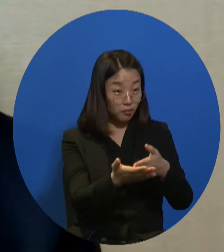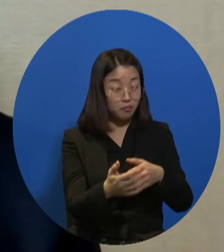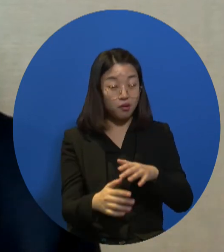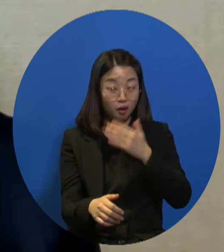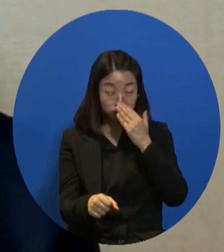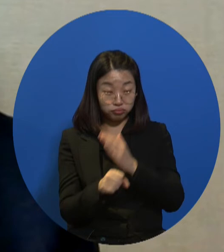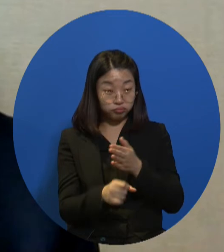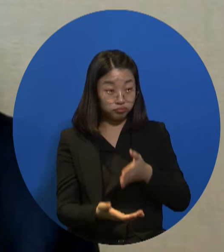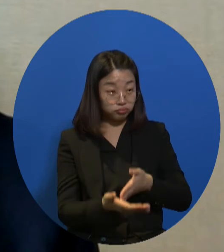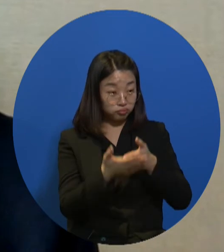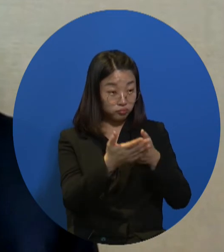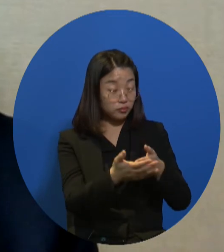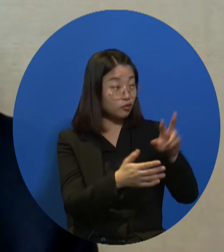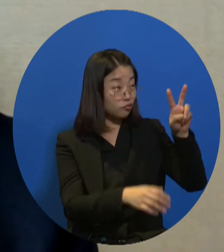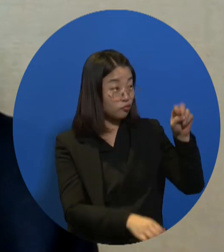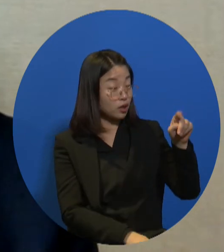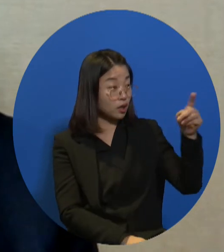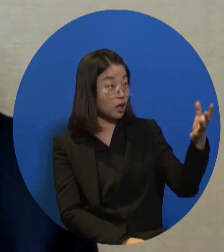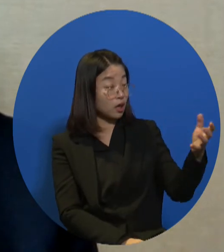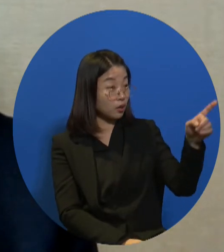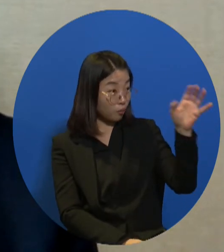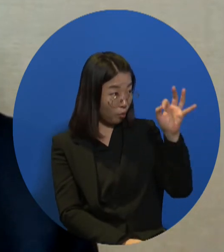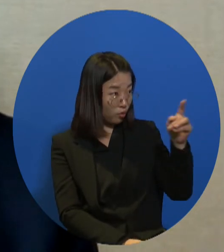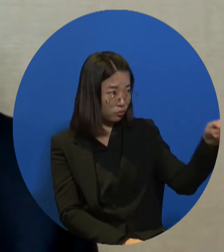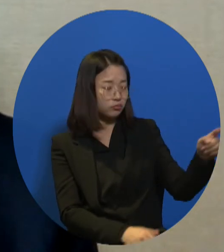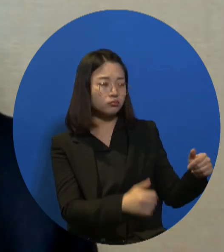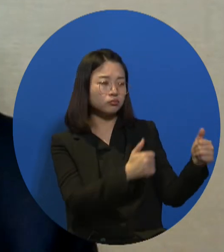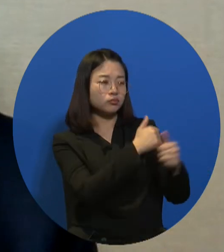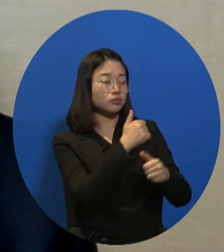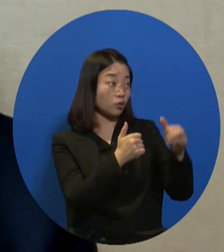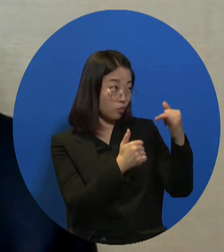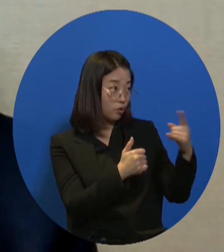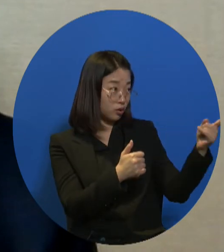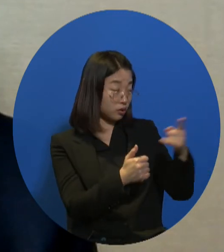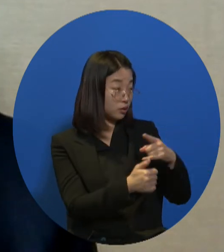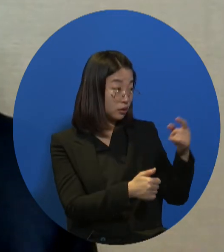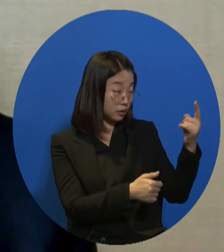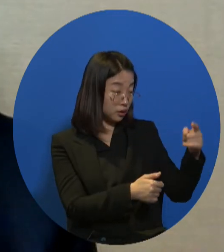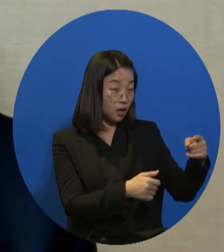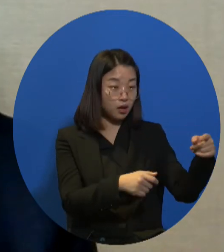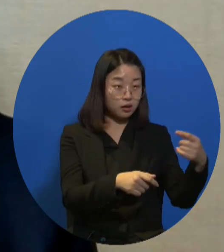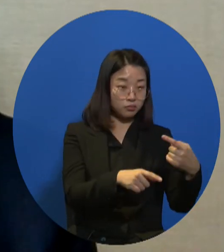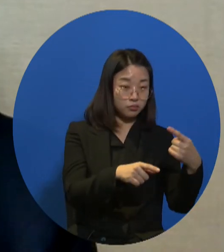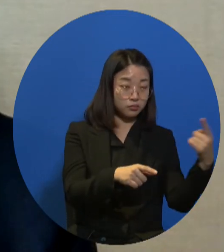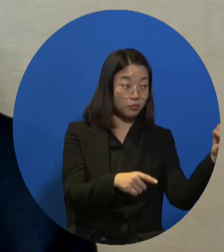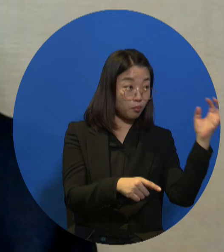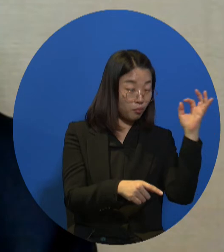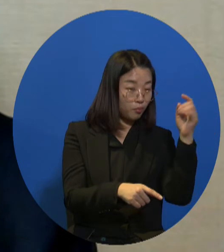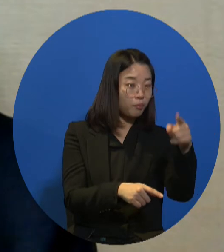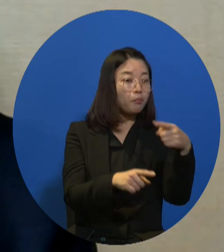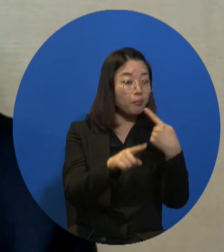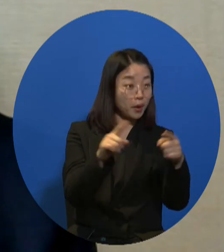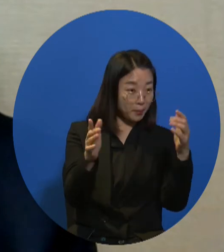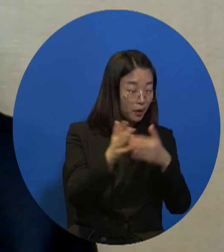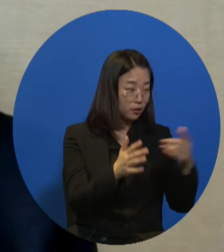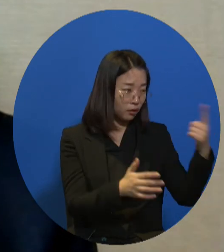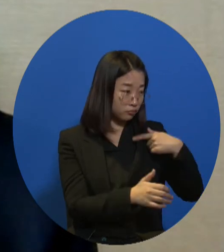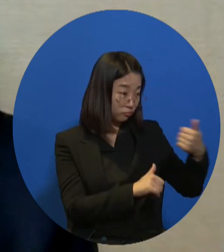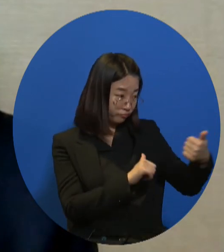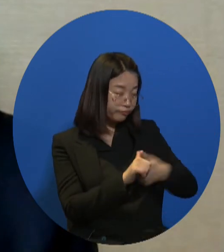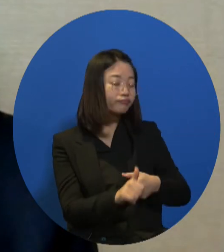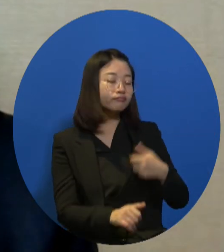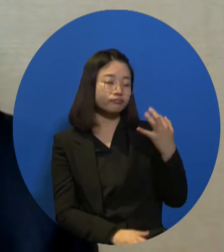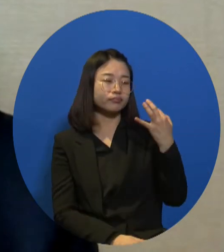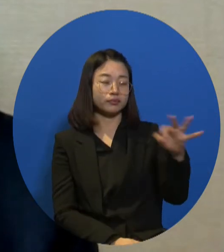is ratified, it means that the government recognizes the competence of the committee. So that is what